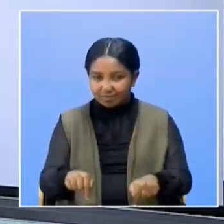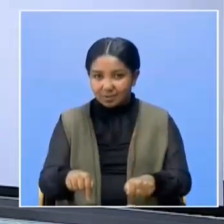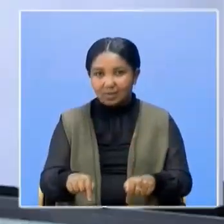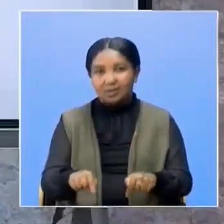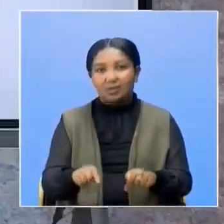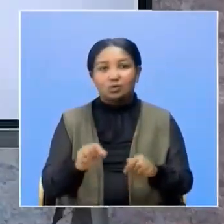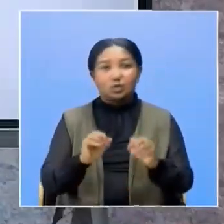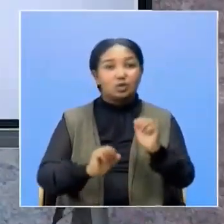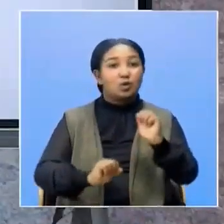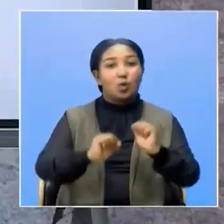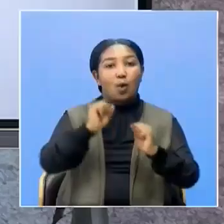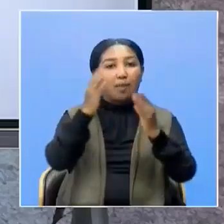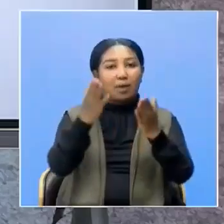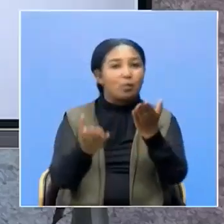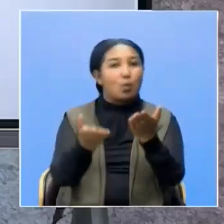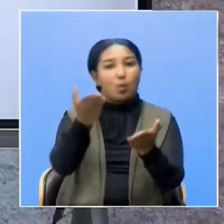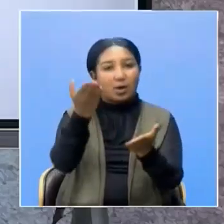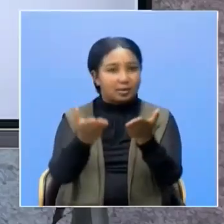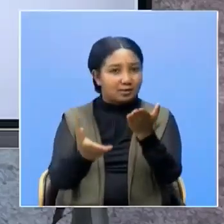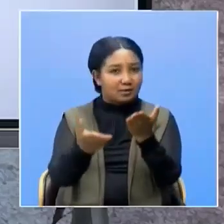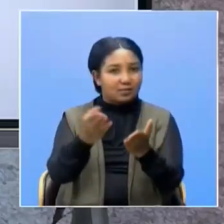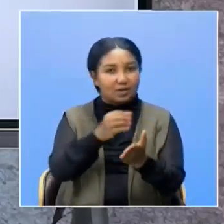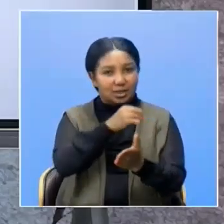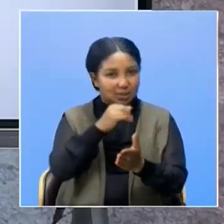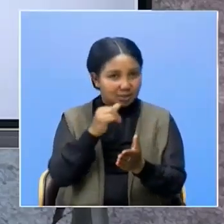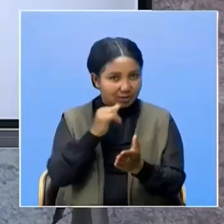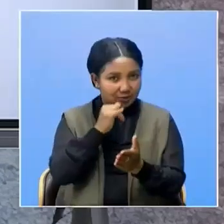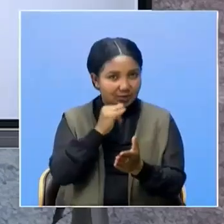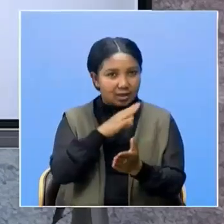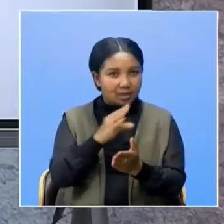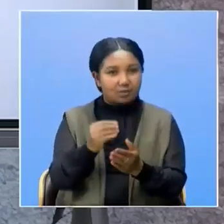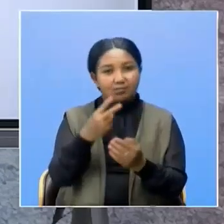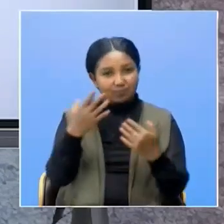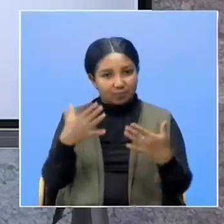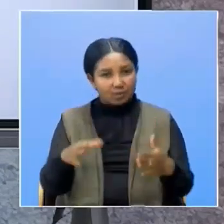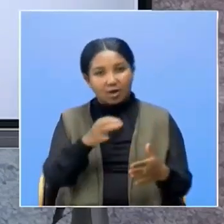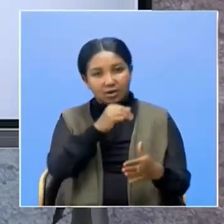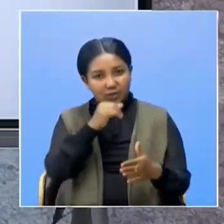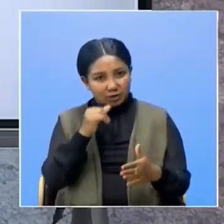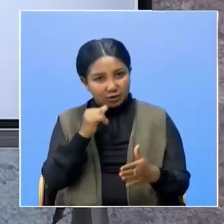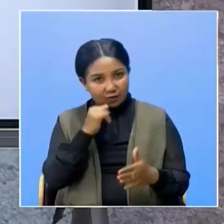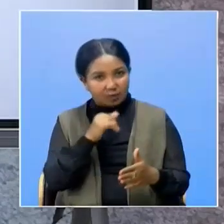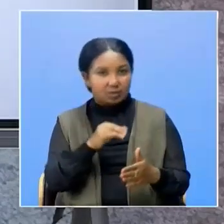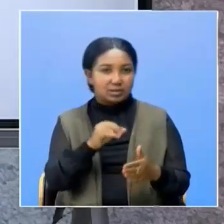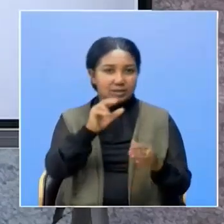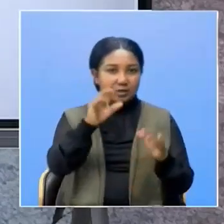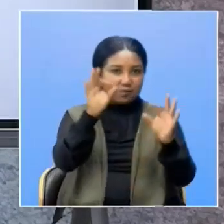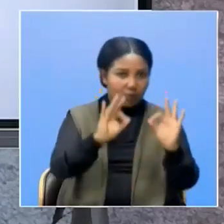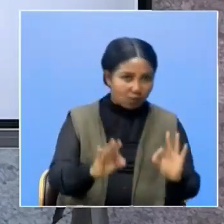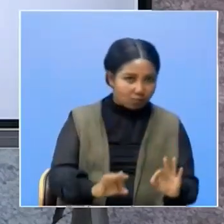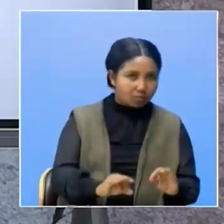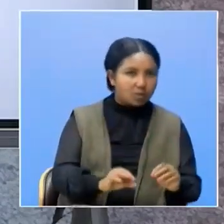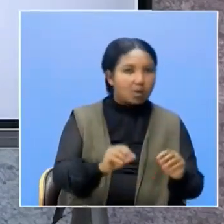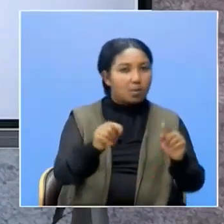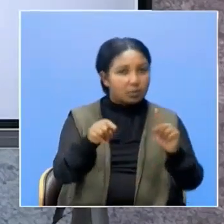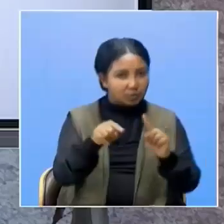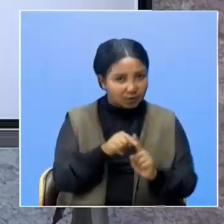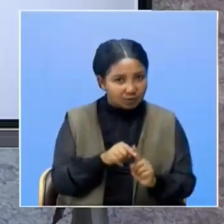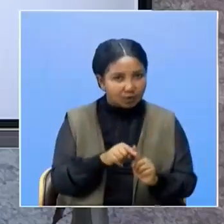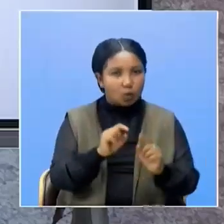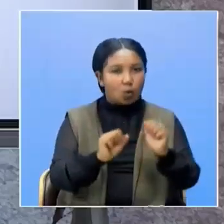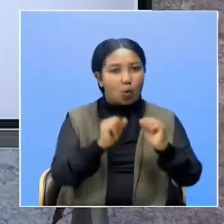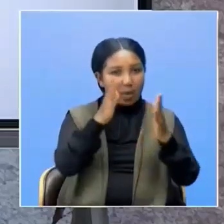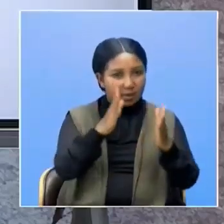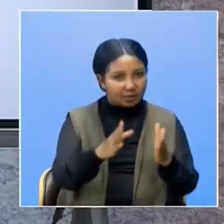which is comparative or comparative adjectives. And we have seen the adjectives in 3 forms, on their positive form,